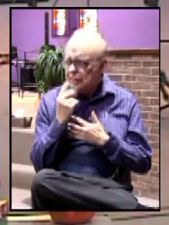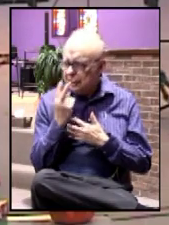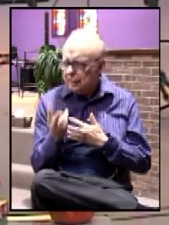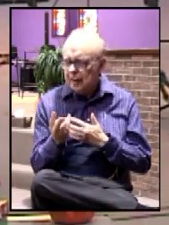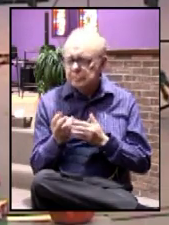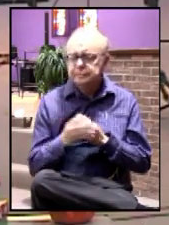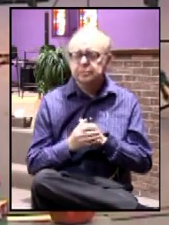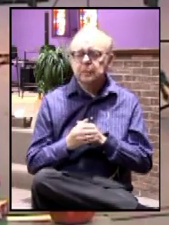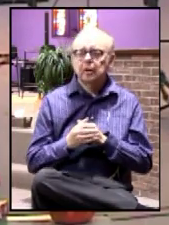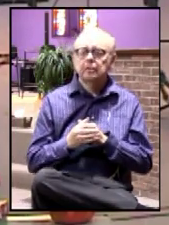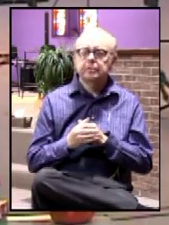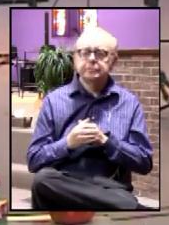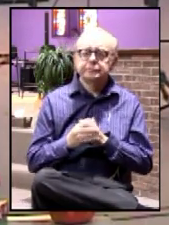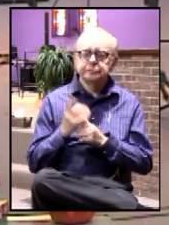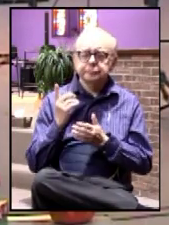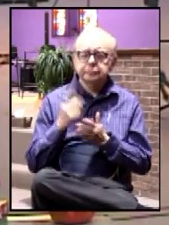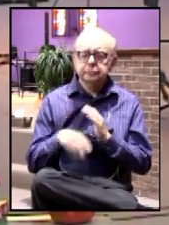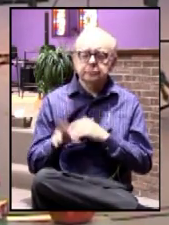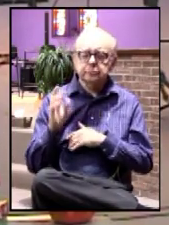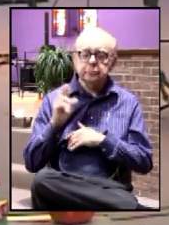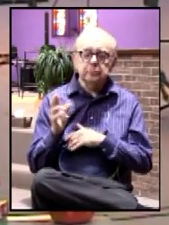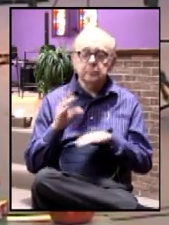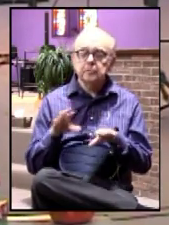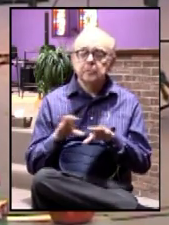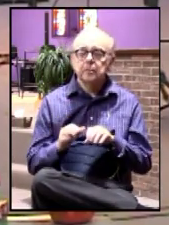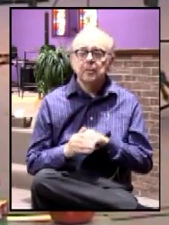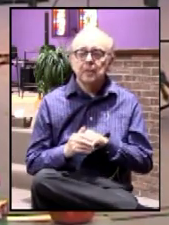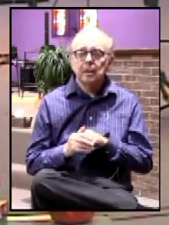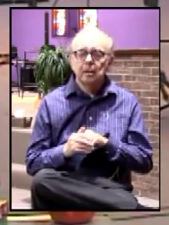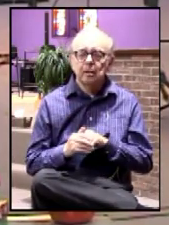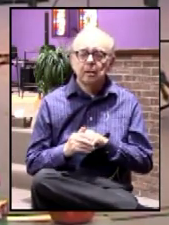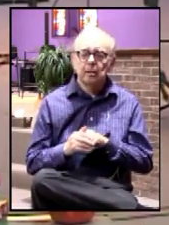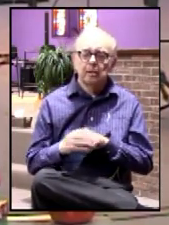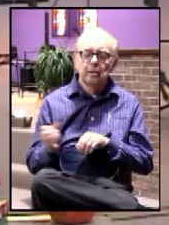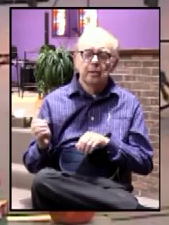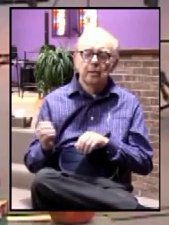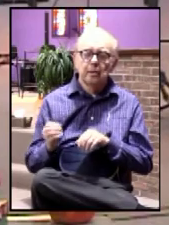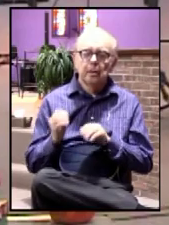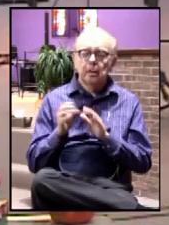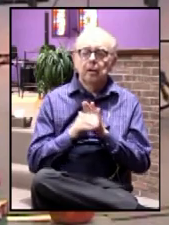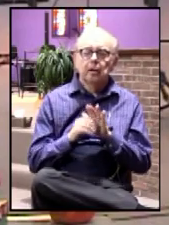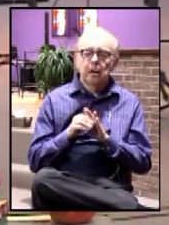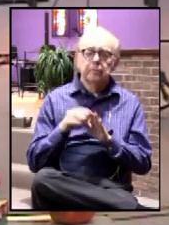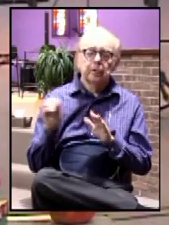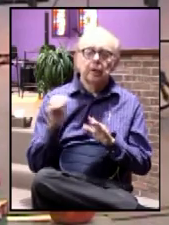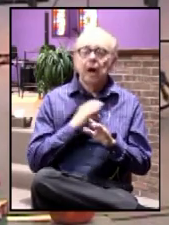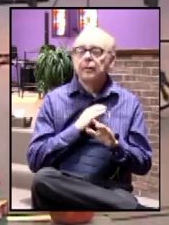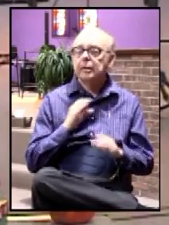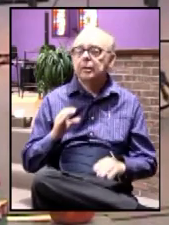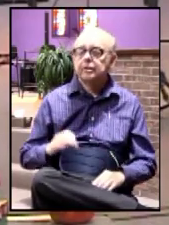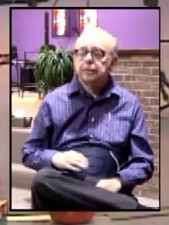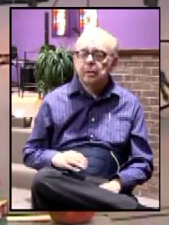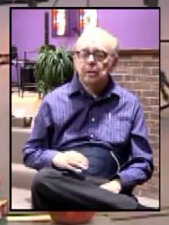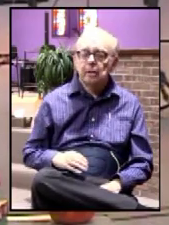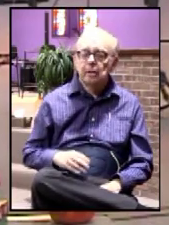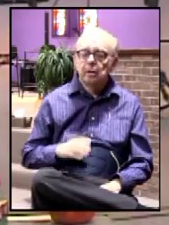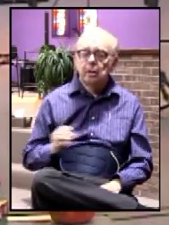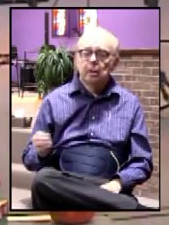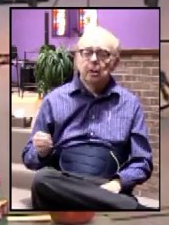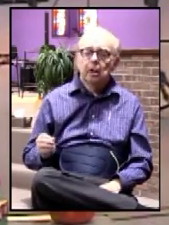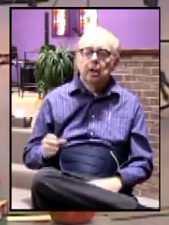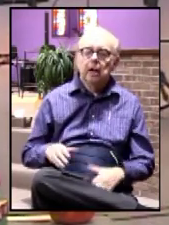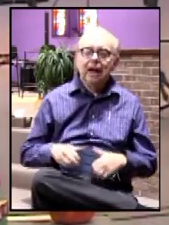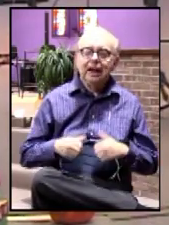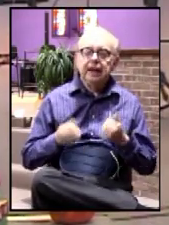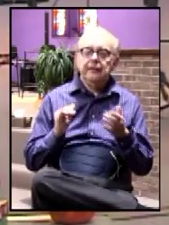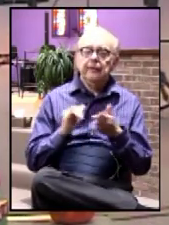it, what he did was he took the characteristics of Christ and